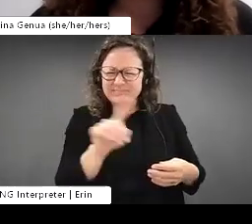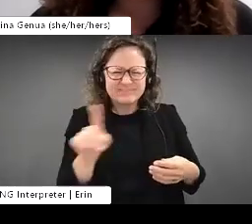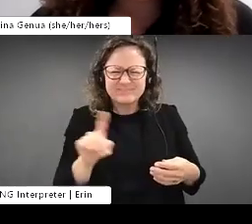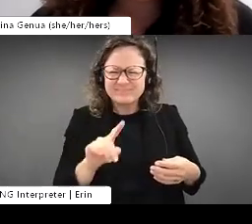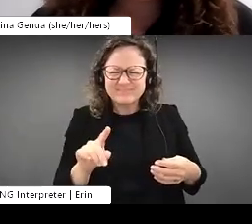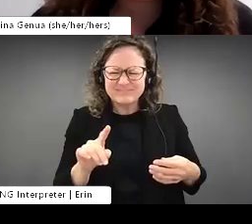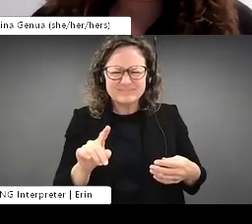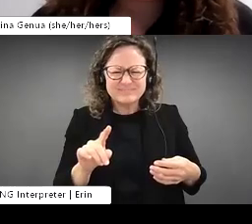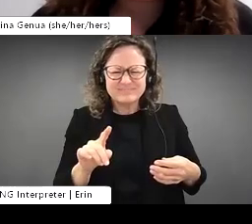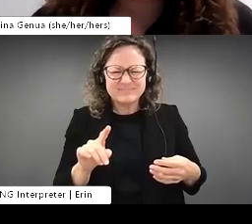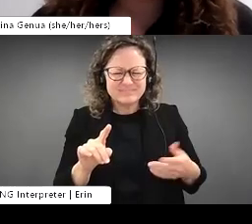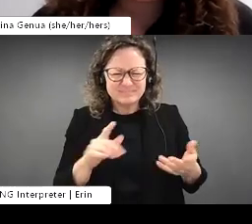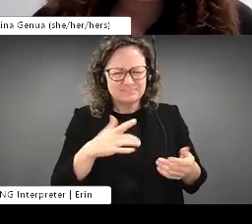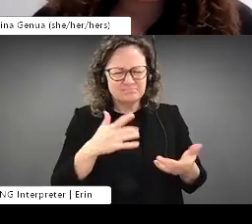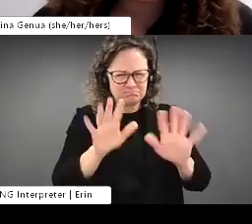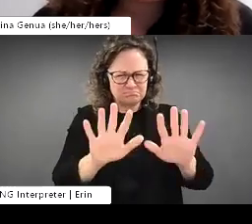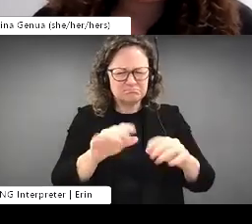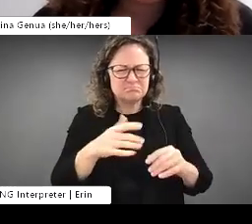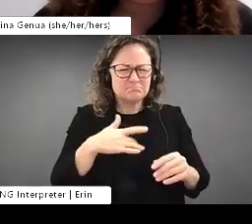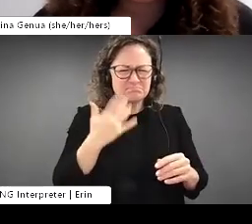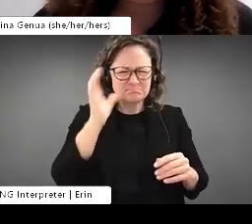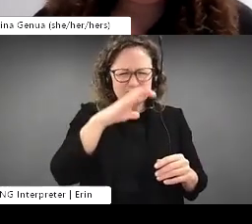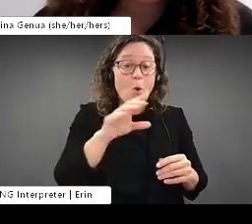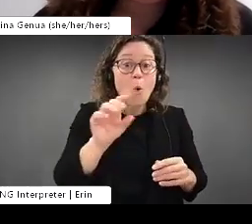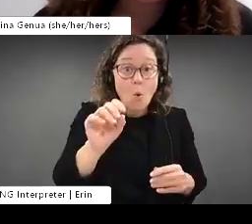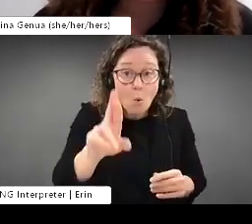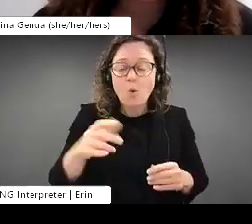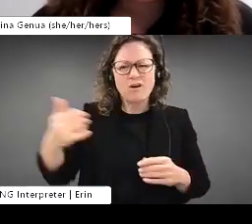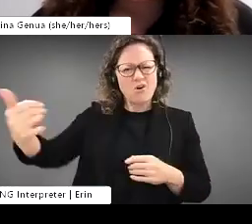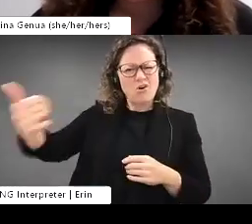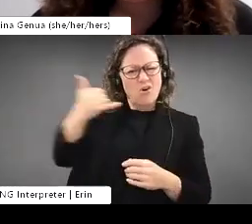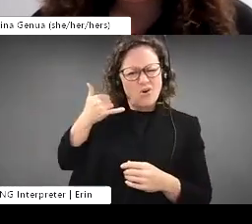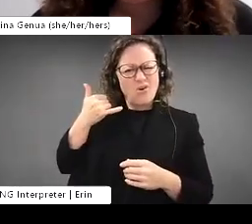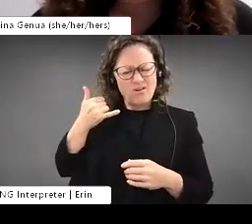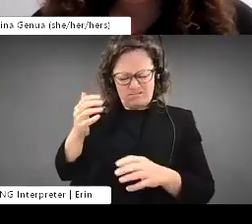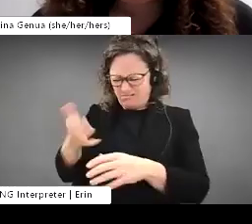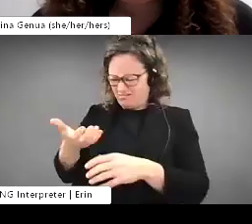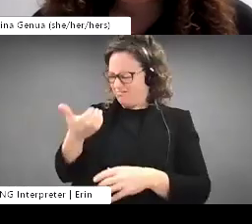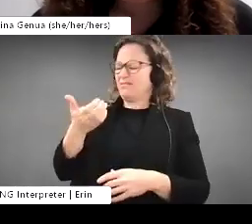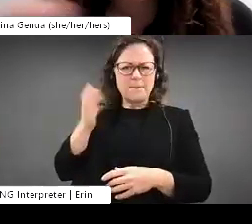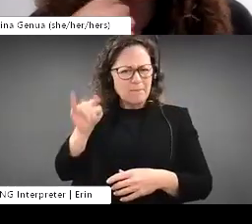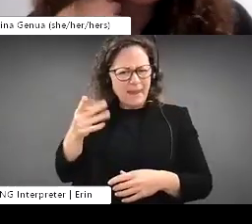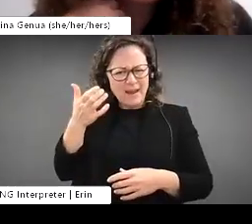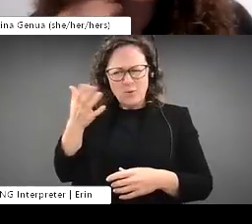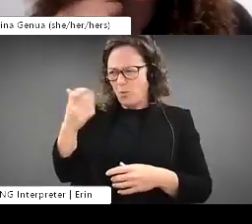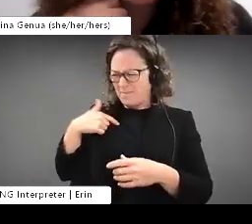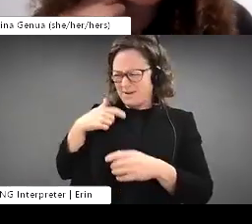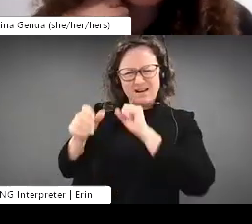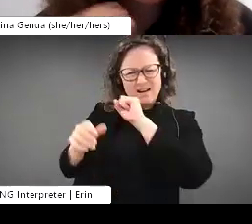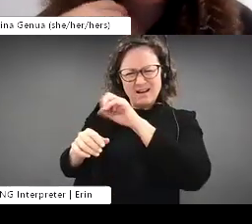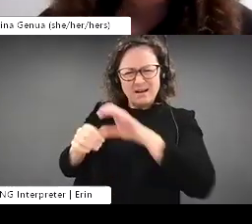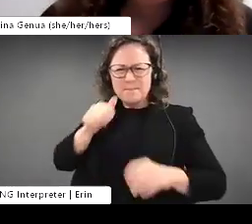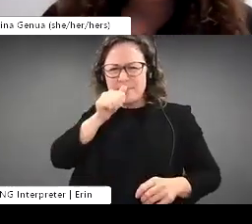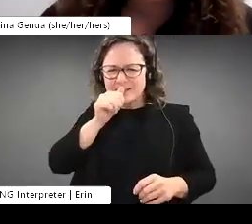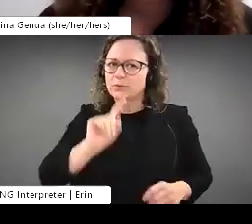someone is calling or asking you to sign into your online banking or be or use or asking for